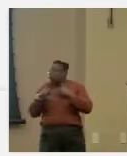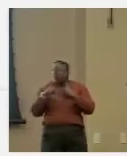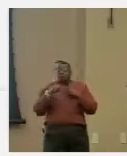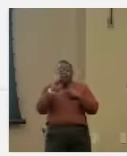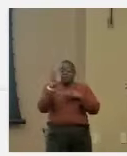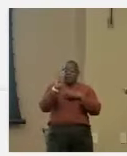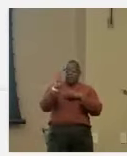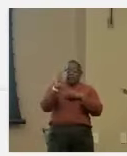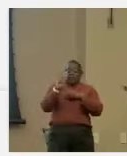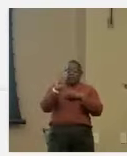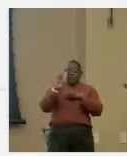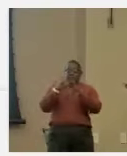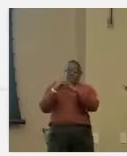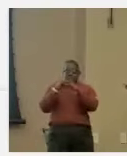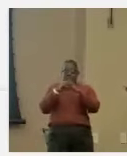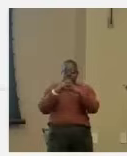of B cells